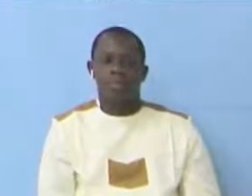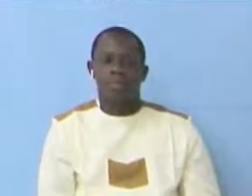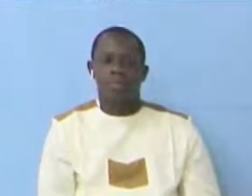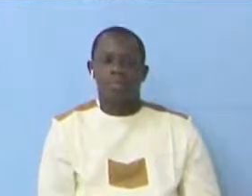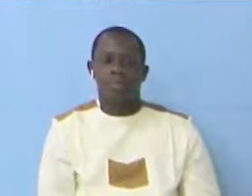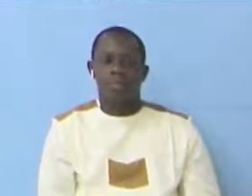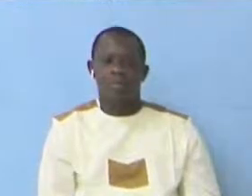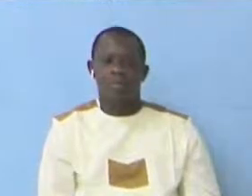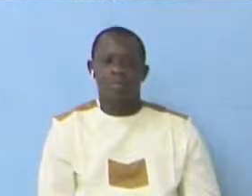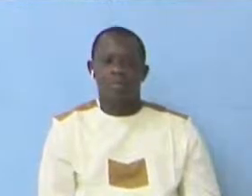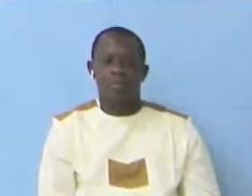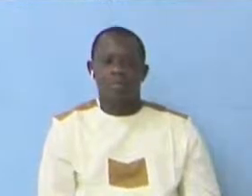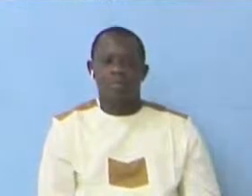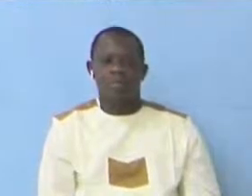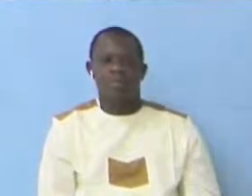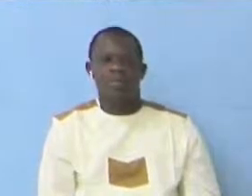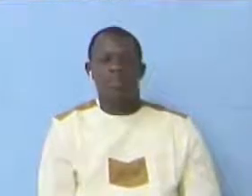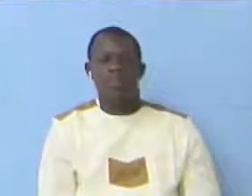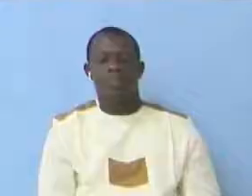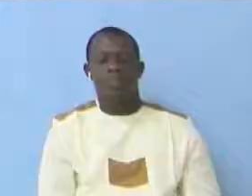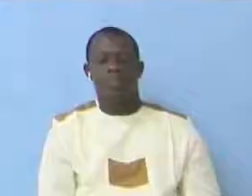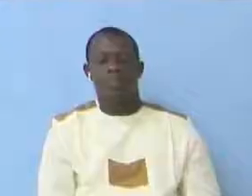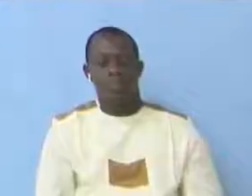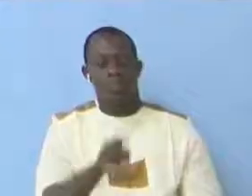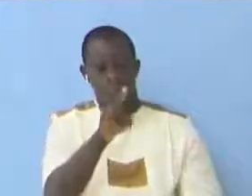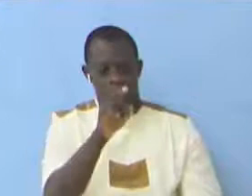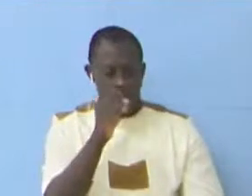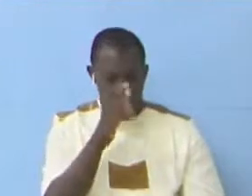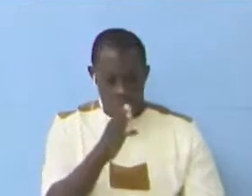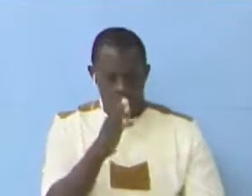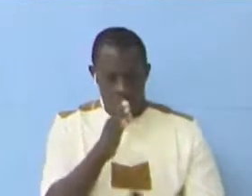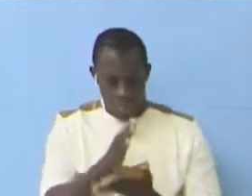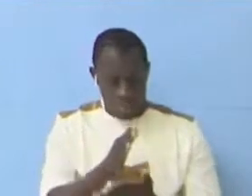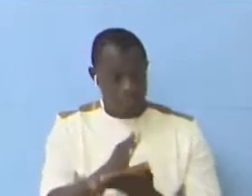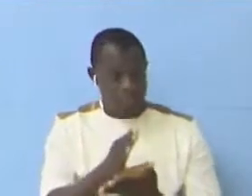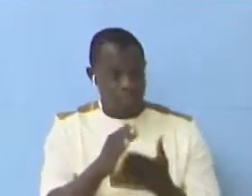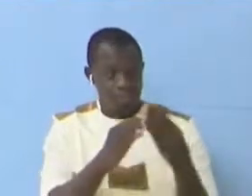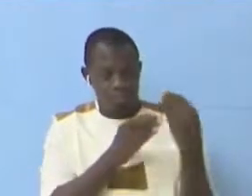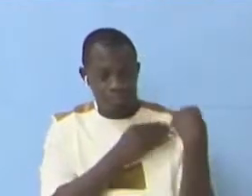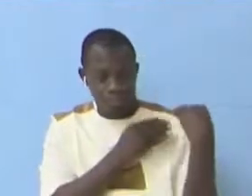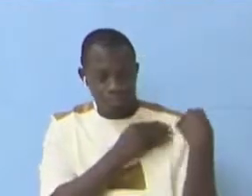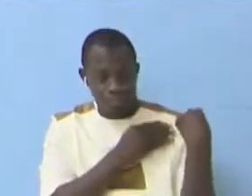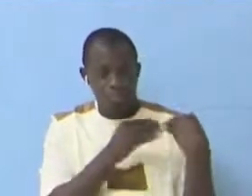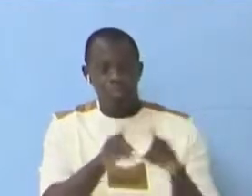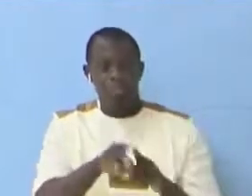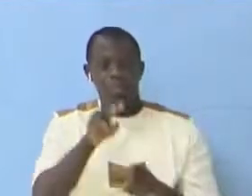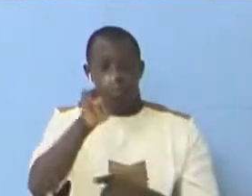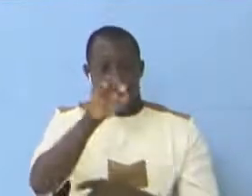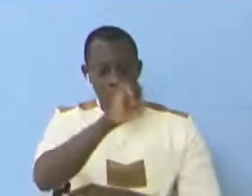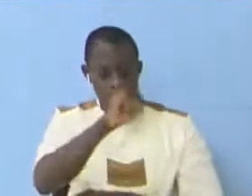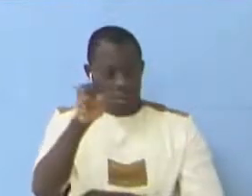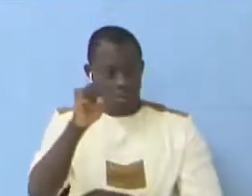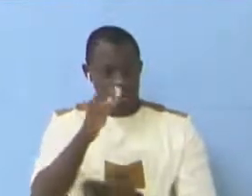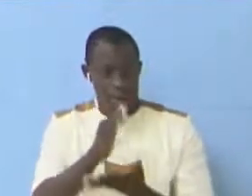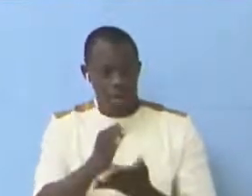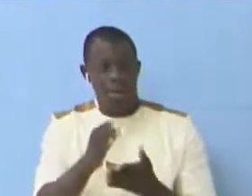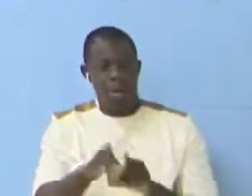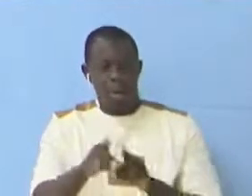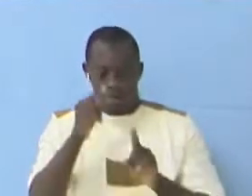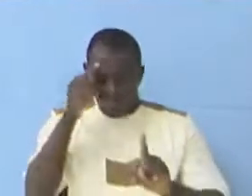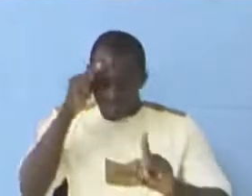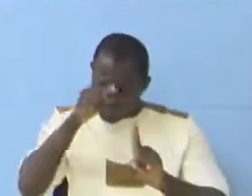You said the traditional function, the core function of the NSS was pure intelligence gathering.